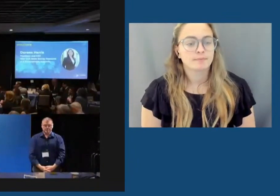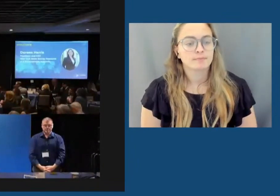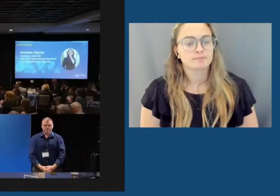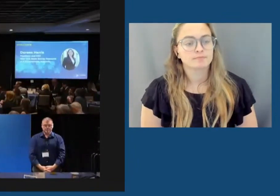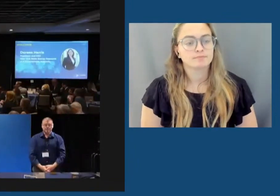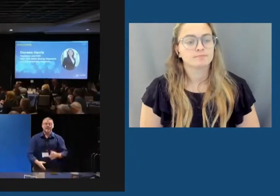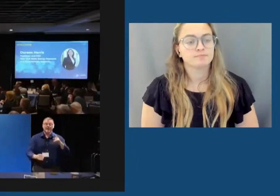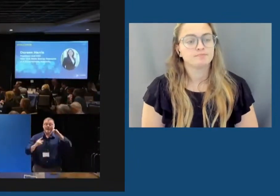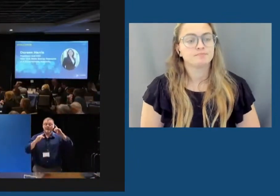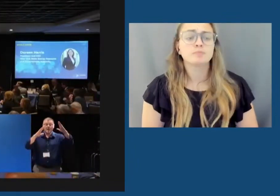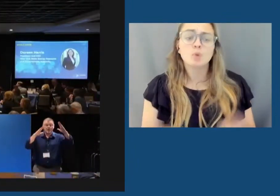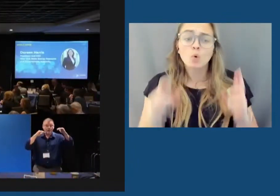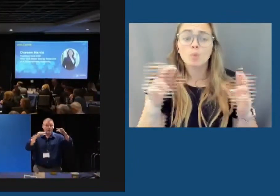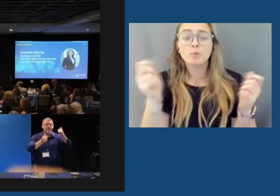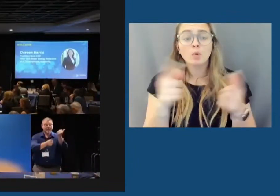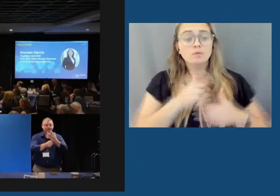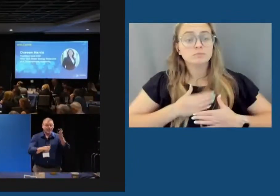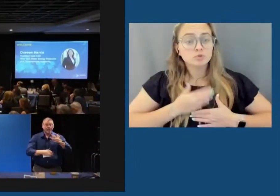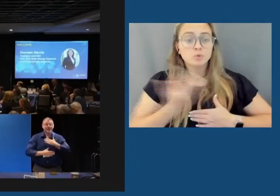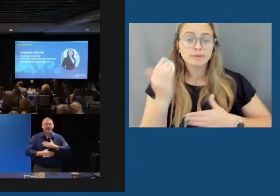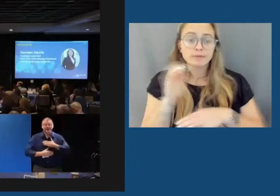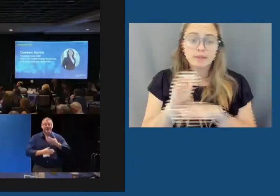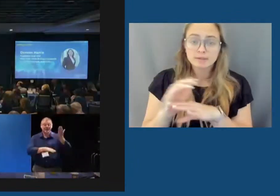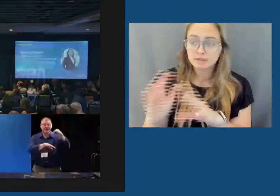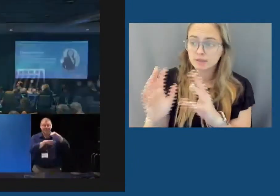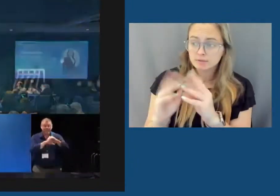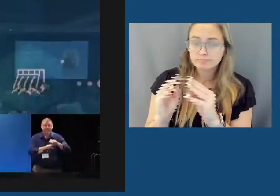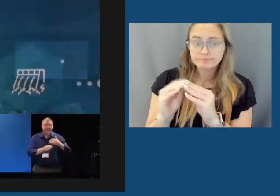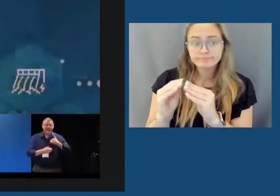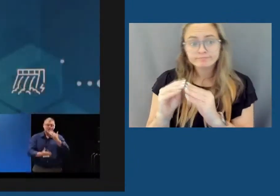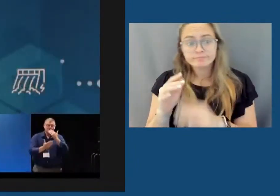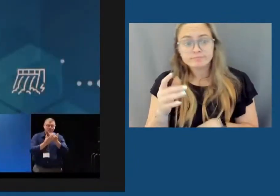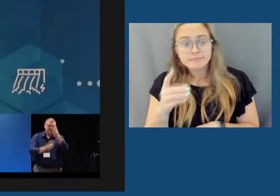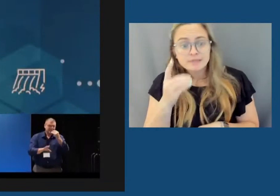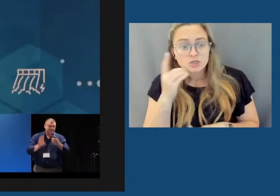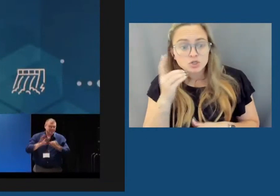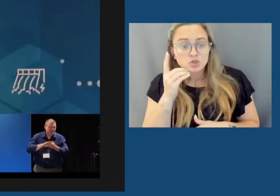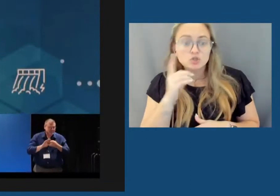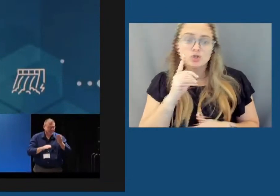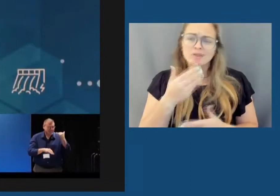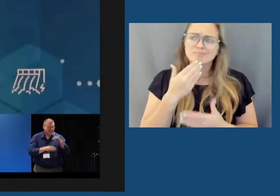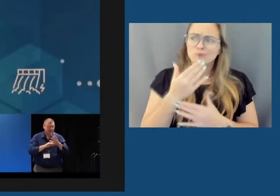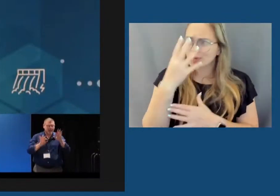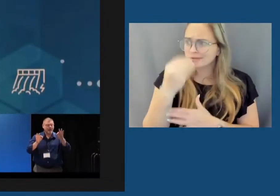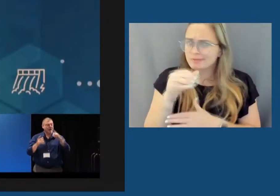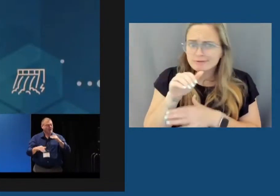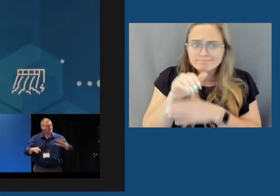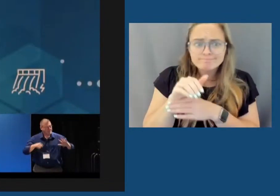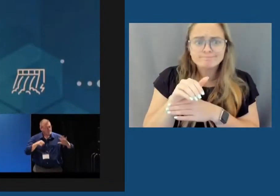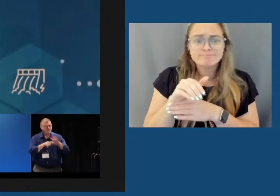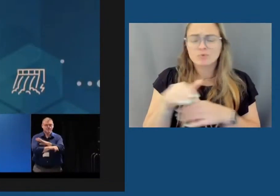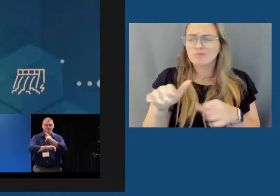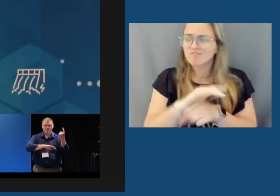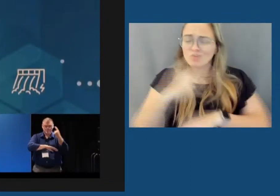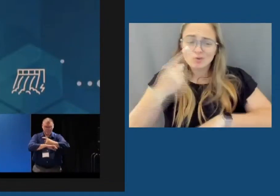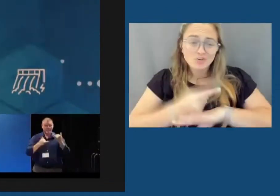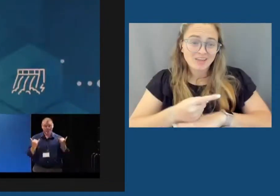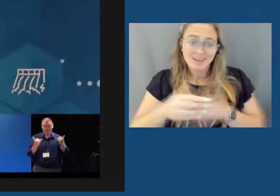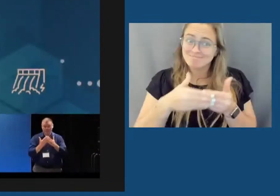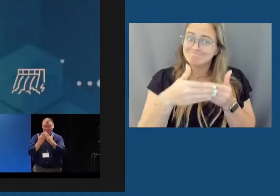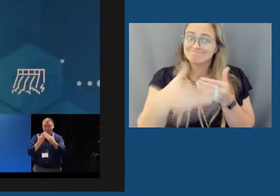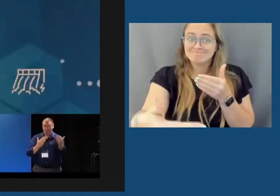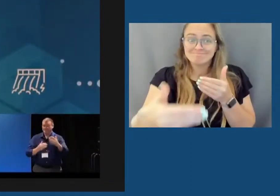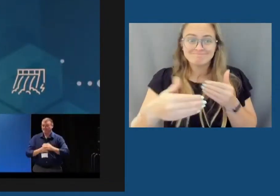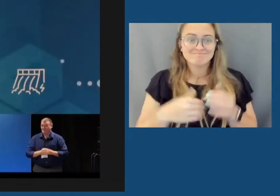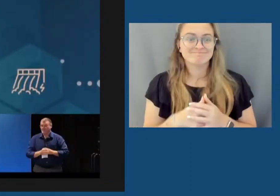I do hope everyone enjoyed last night's reception and got a good night's rest, because we certainly have a full day before us.